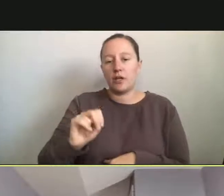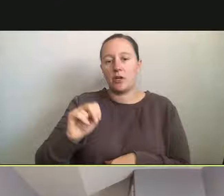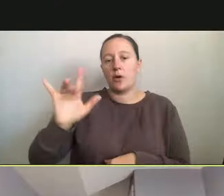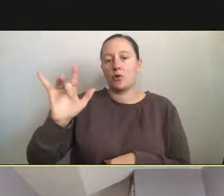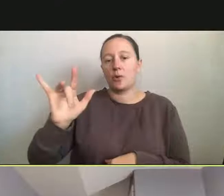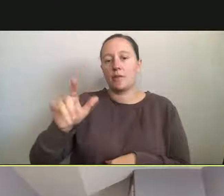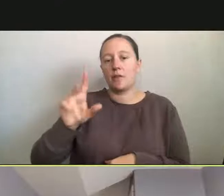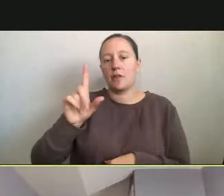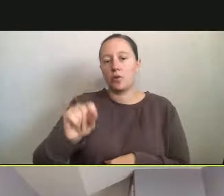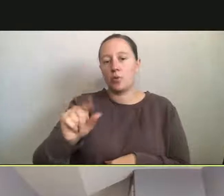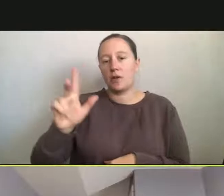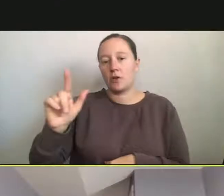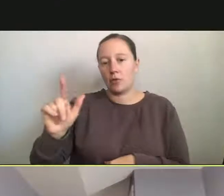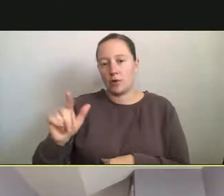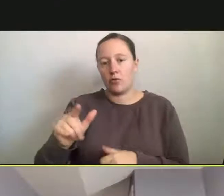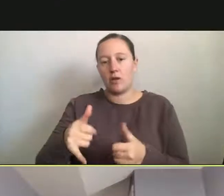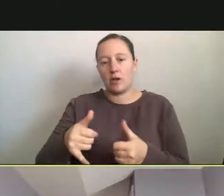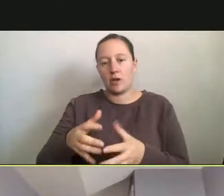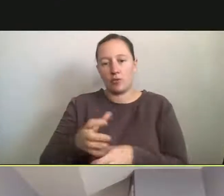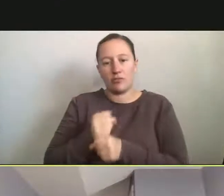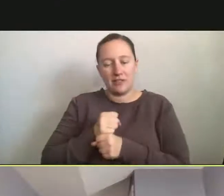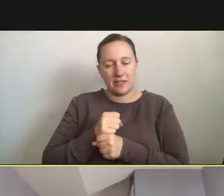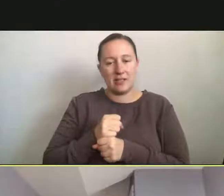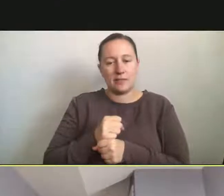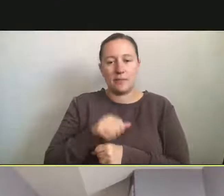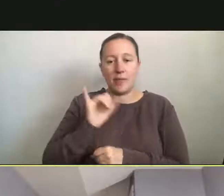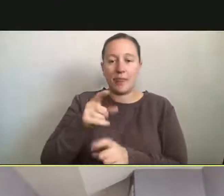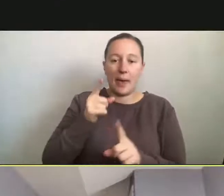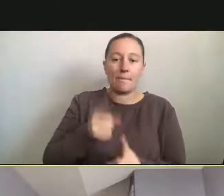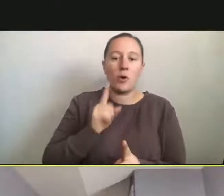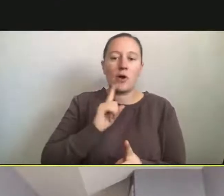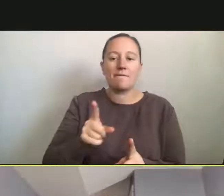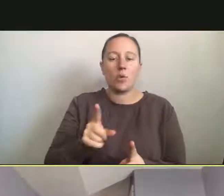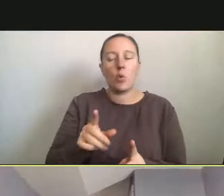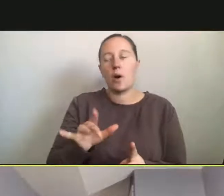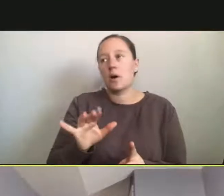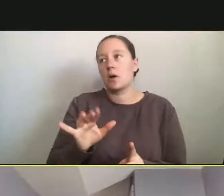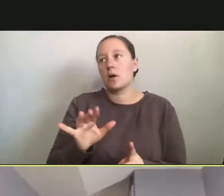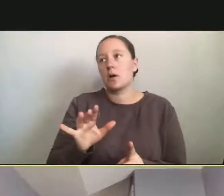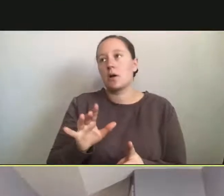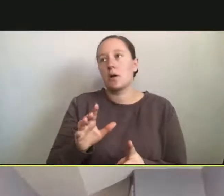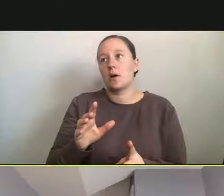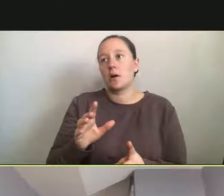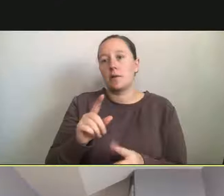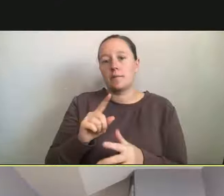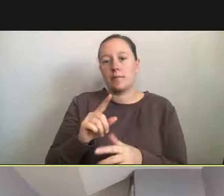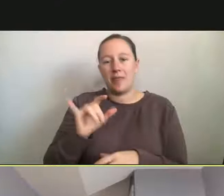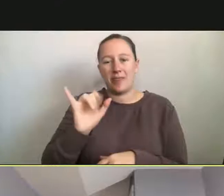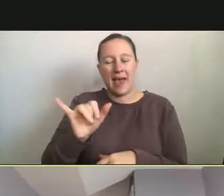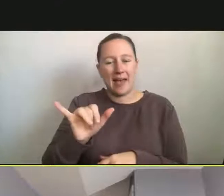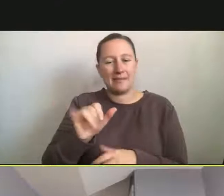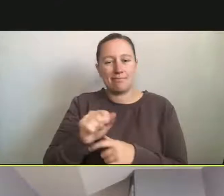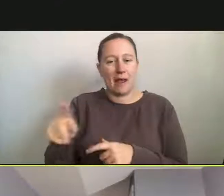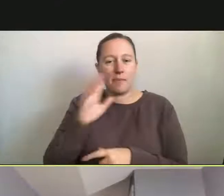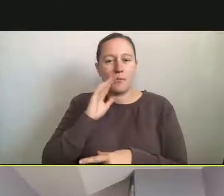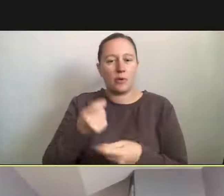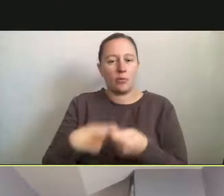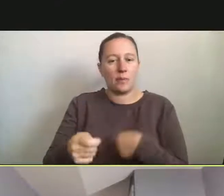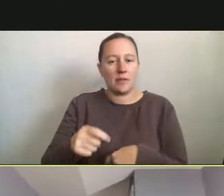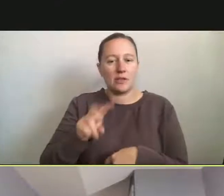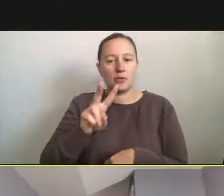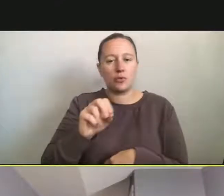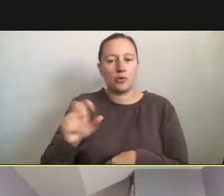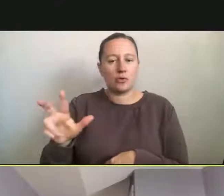2023 receipt date and going forward, at which point for those applications, it will replace the 2003 data